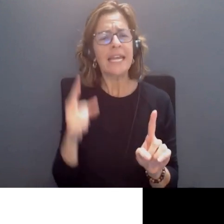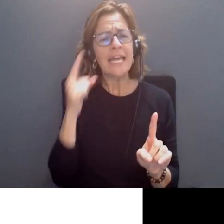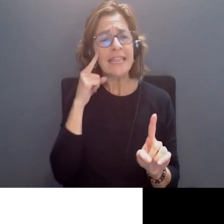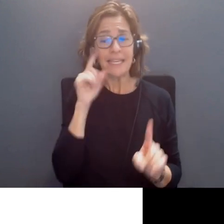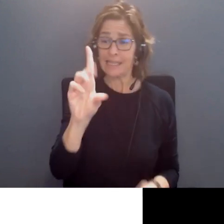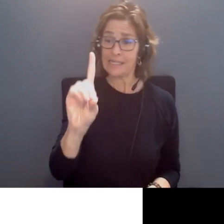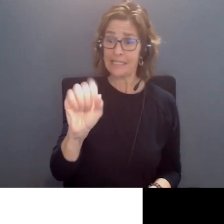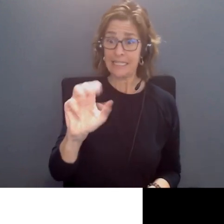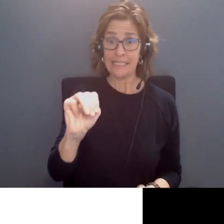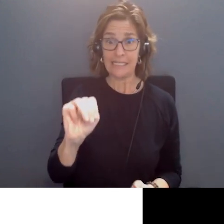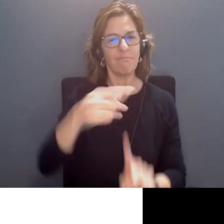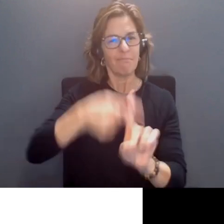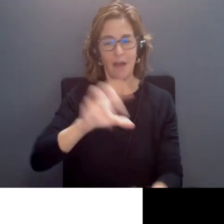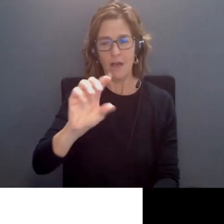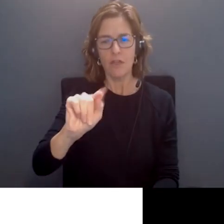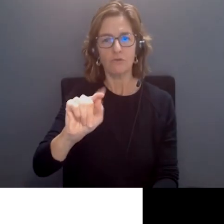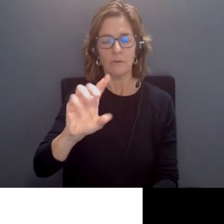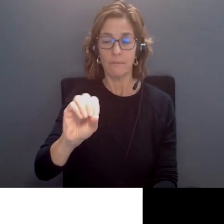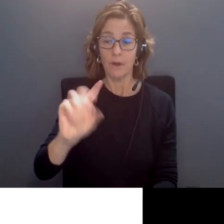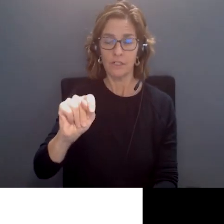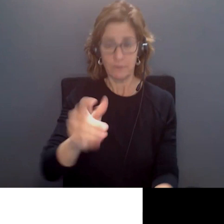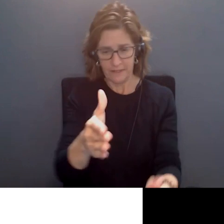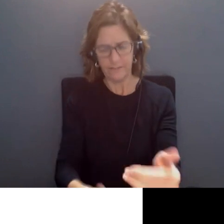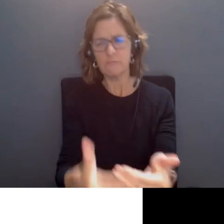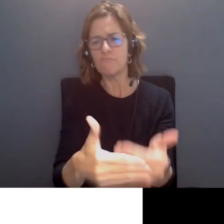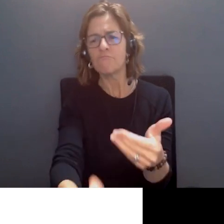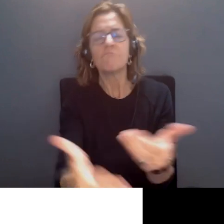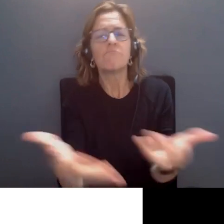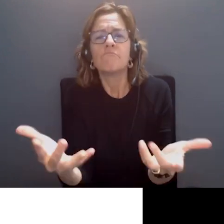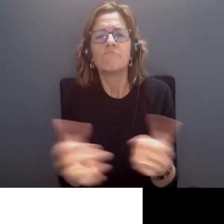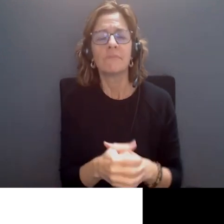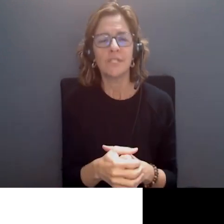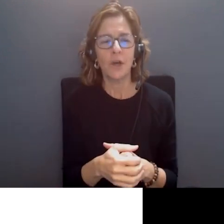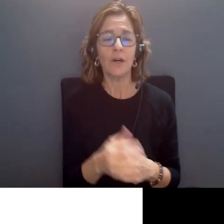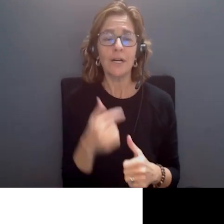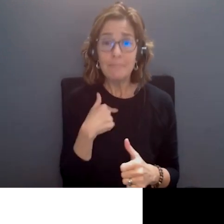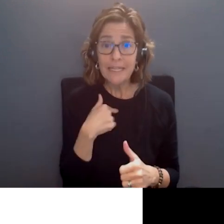DEAM. As I shared earlier, DEAM is a great way to spark